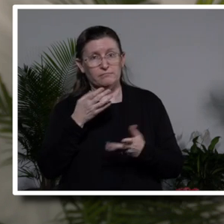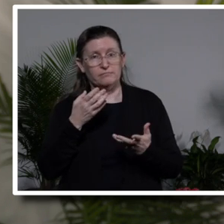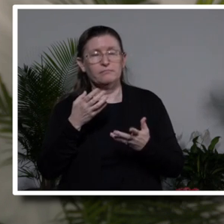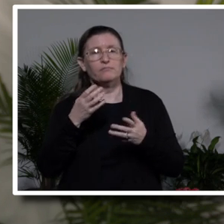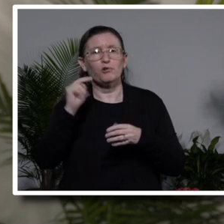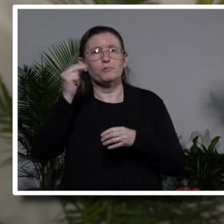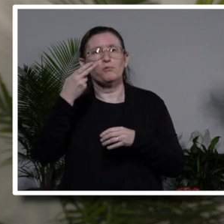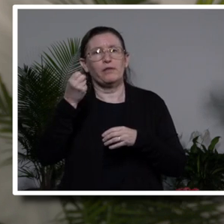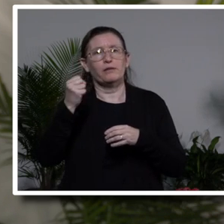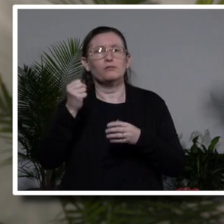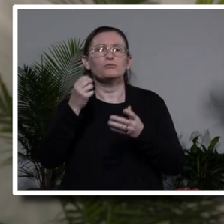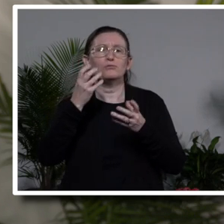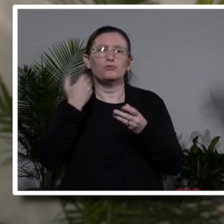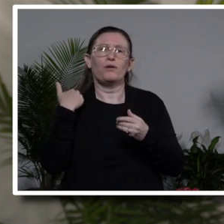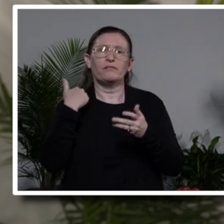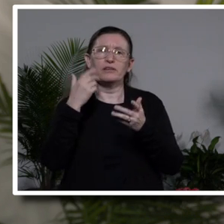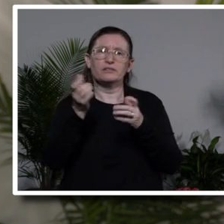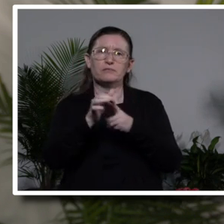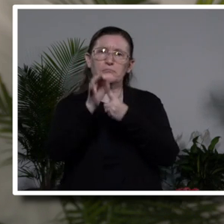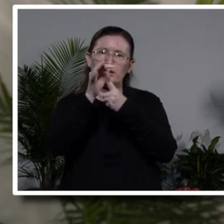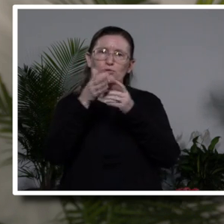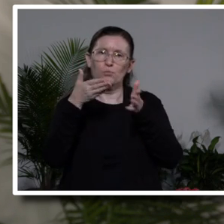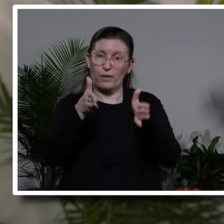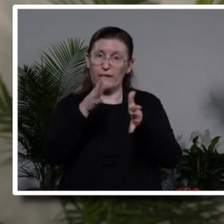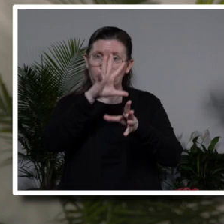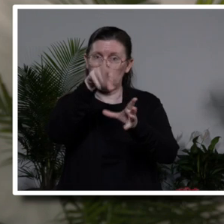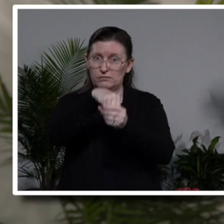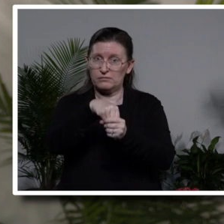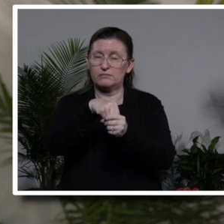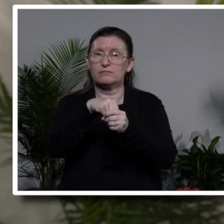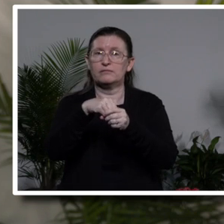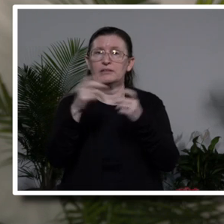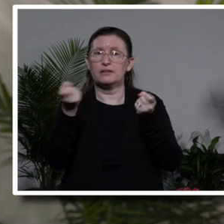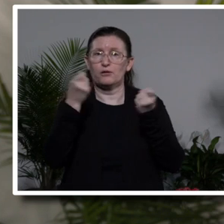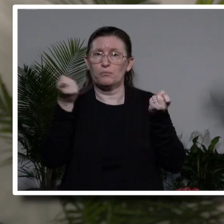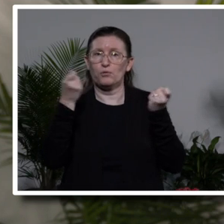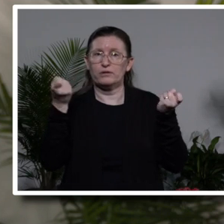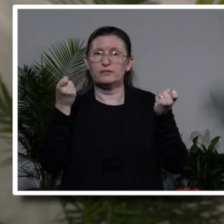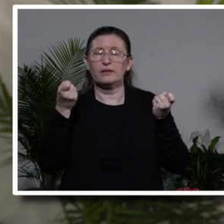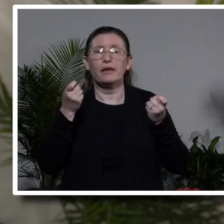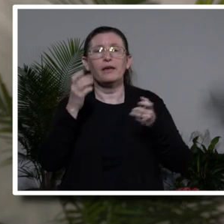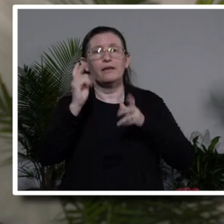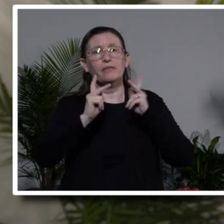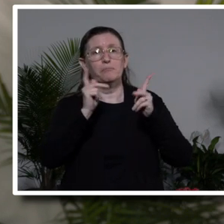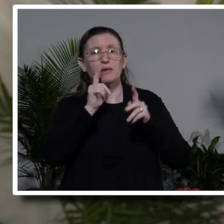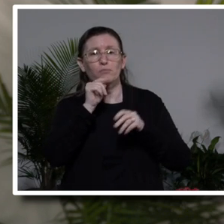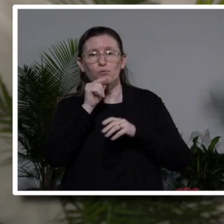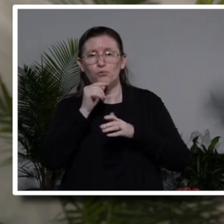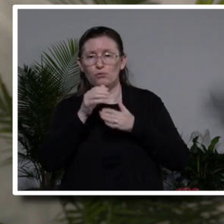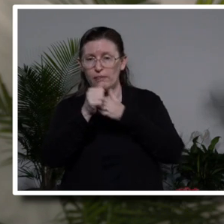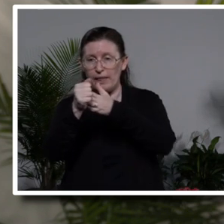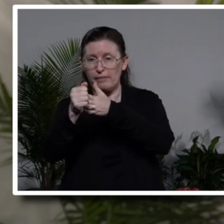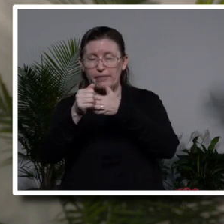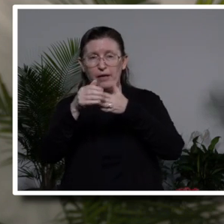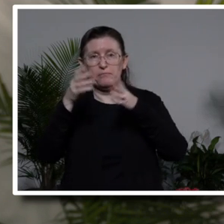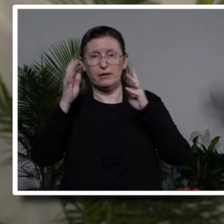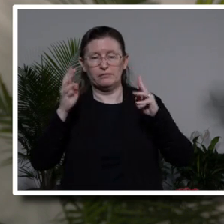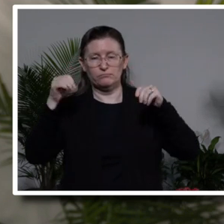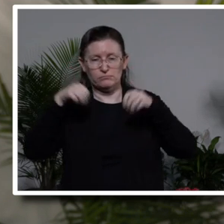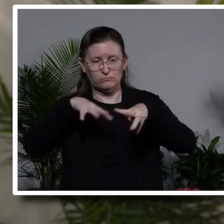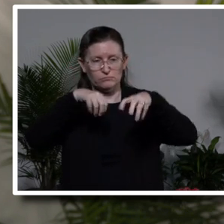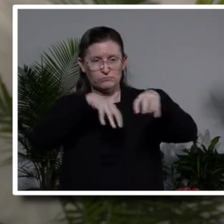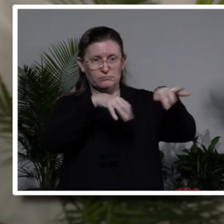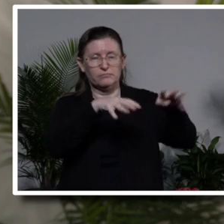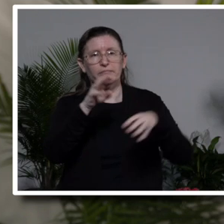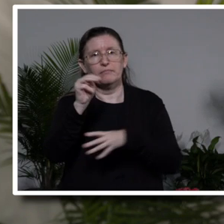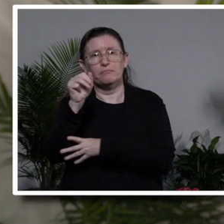in a special way in the senior farewell and graduation ceremonies. The marshals who led the class as they processed is